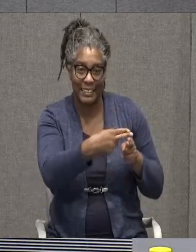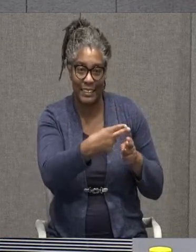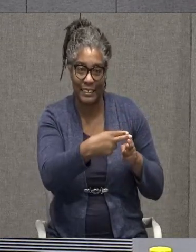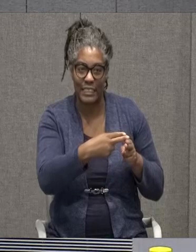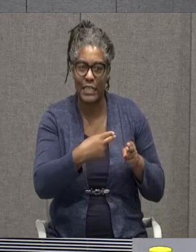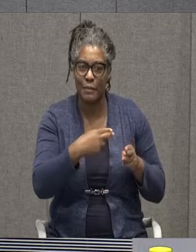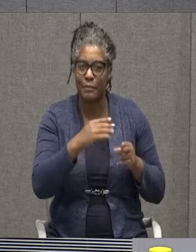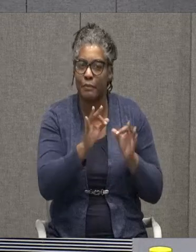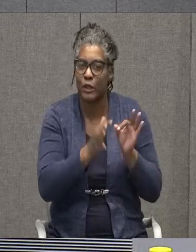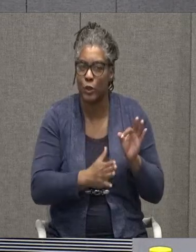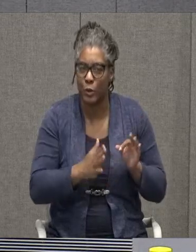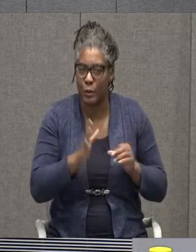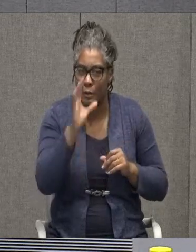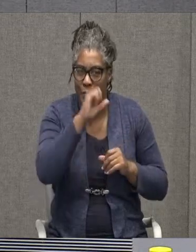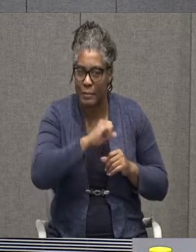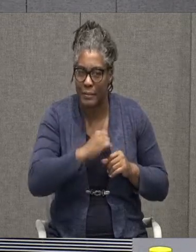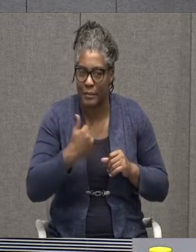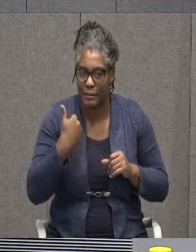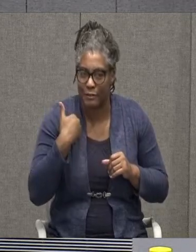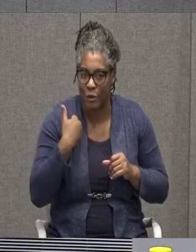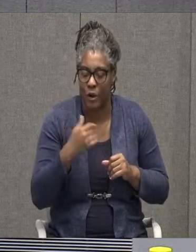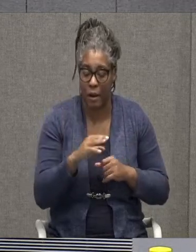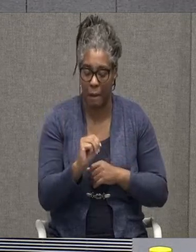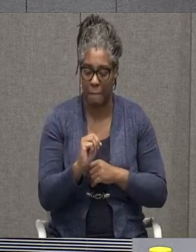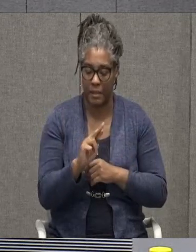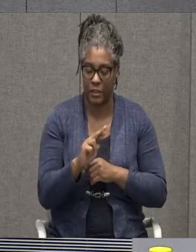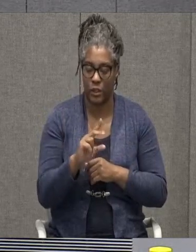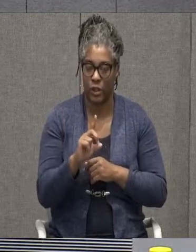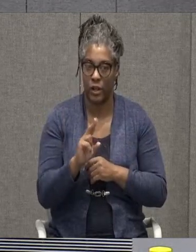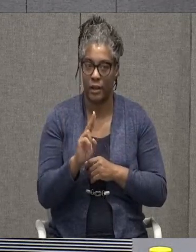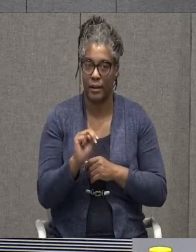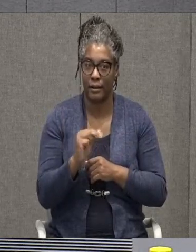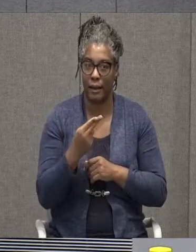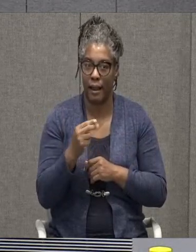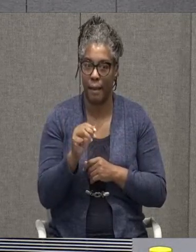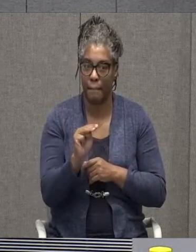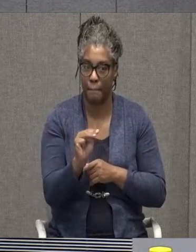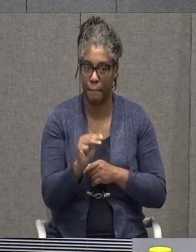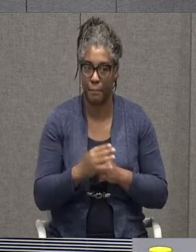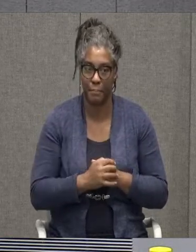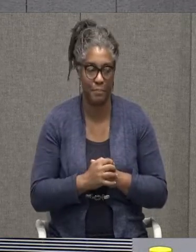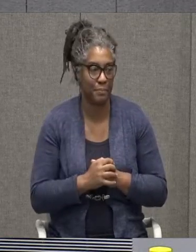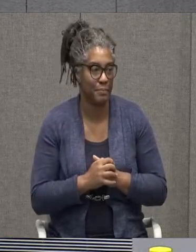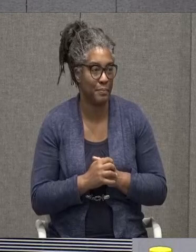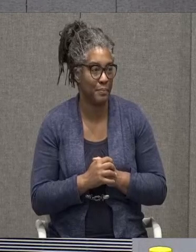You don't have a stage, so you don't have to worry about the balloons going off the stage like we do.